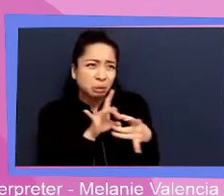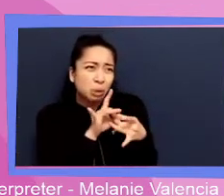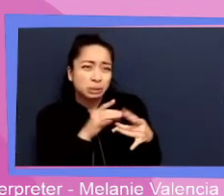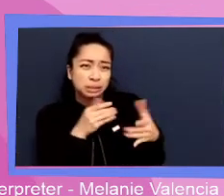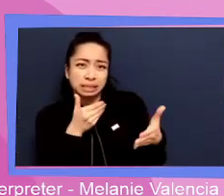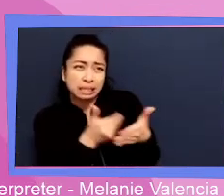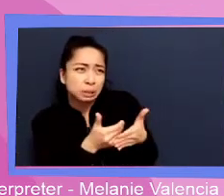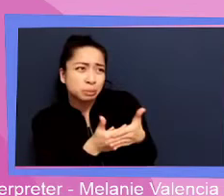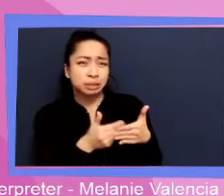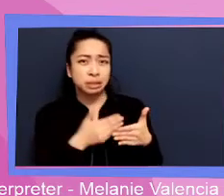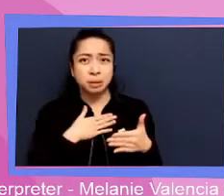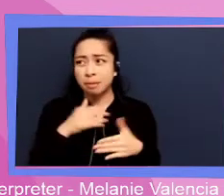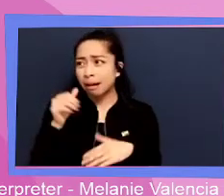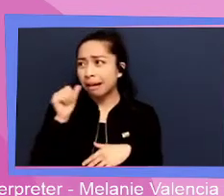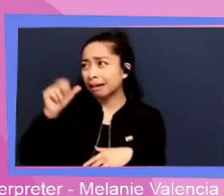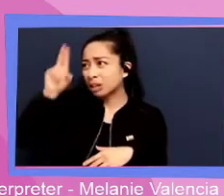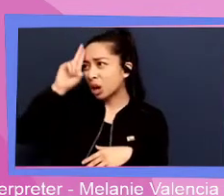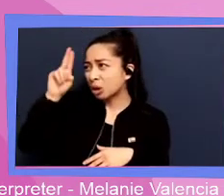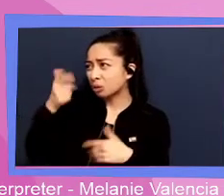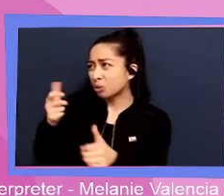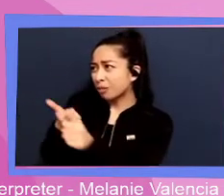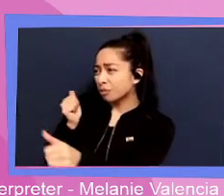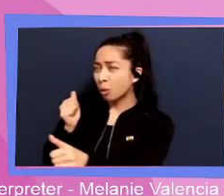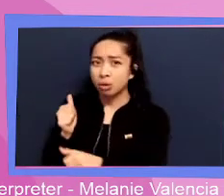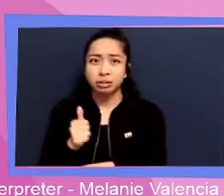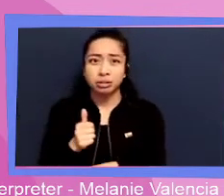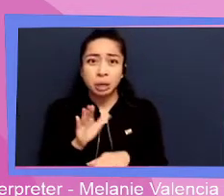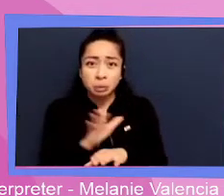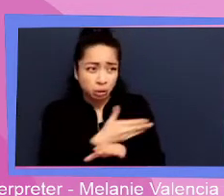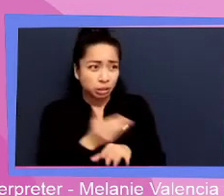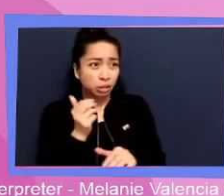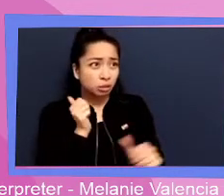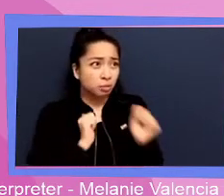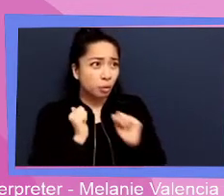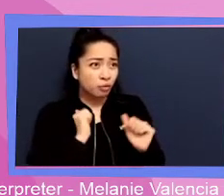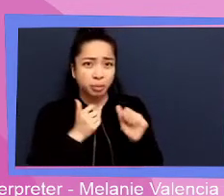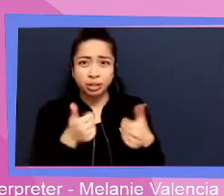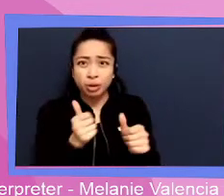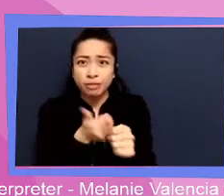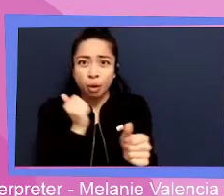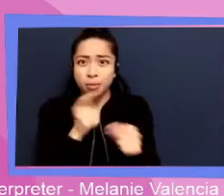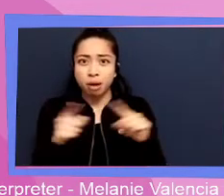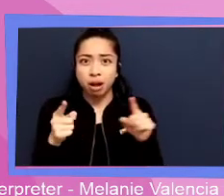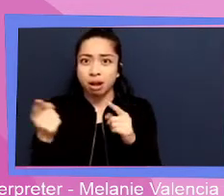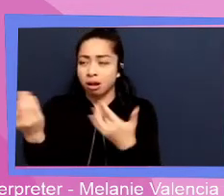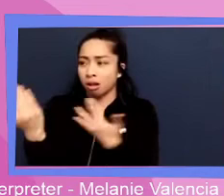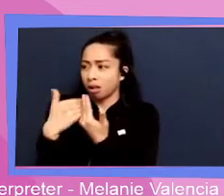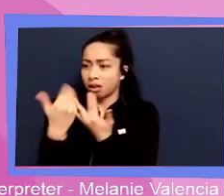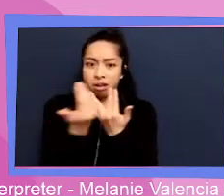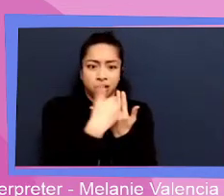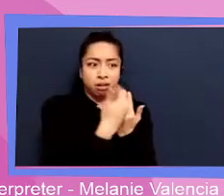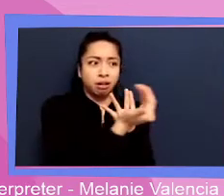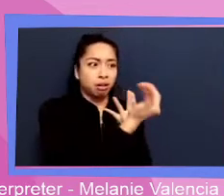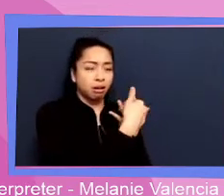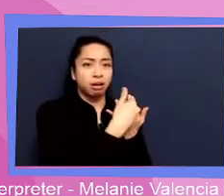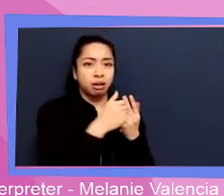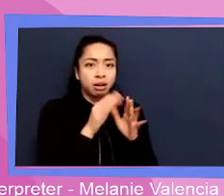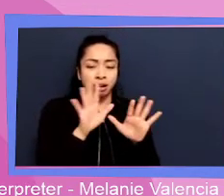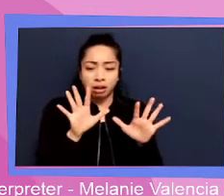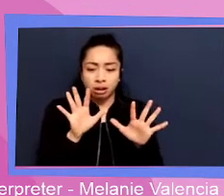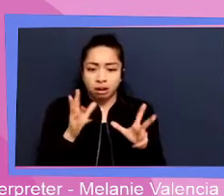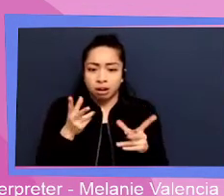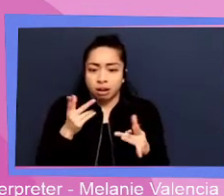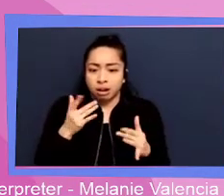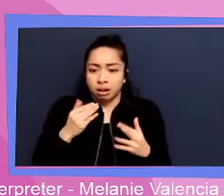uncle, musicals, seemed to be invading me from all sides. Just as these thoughts began to set panic alight in my